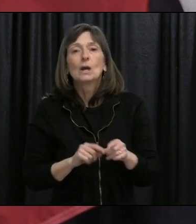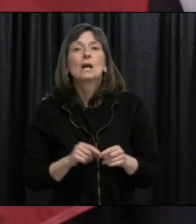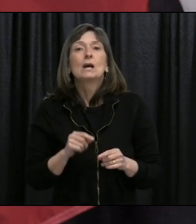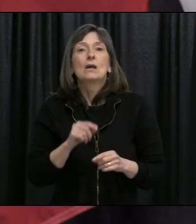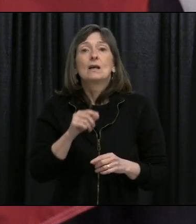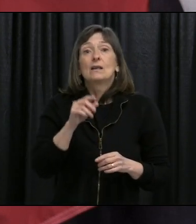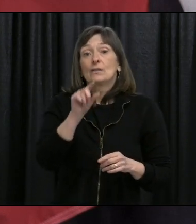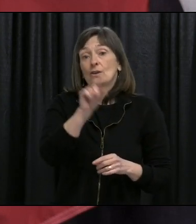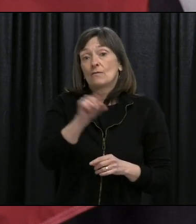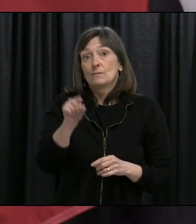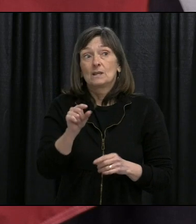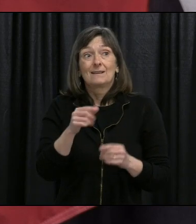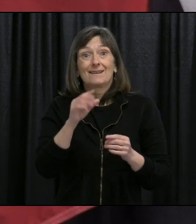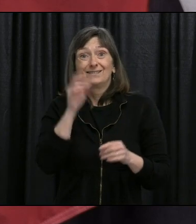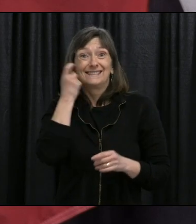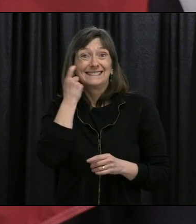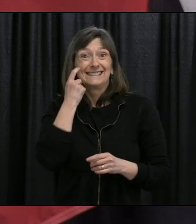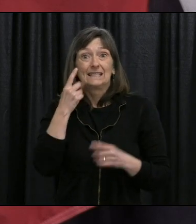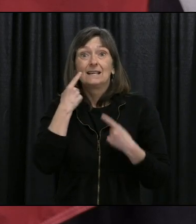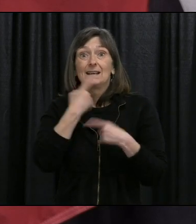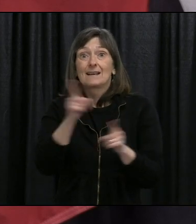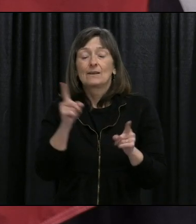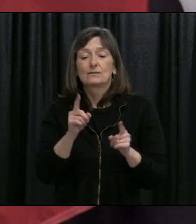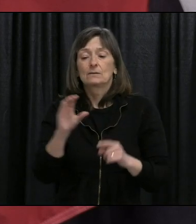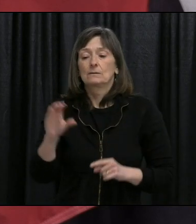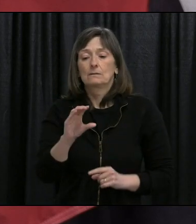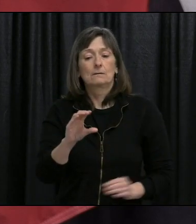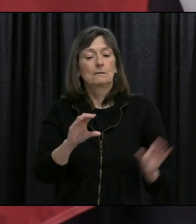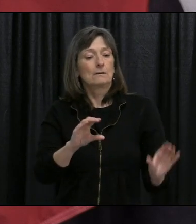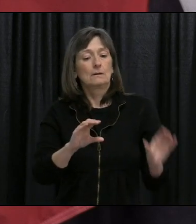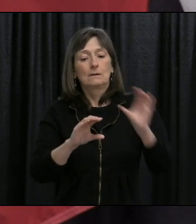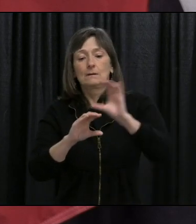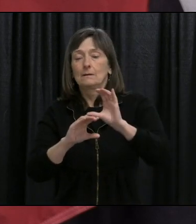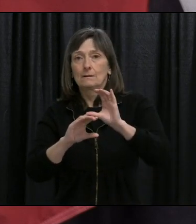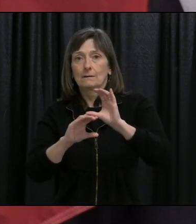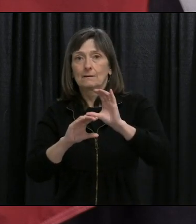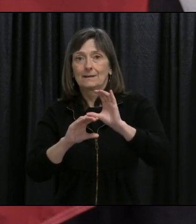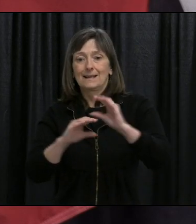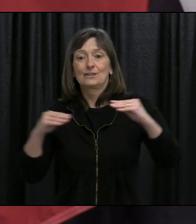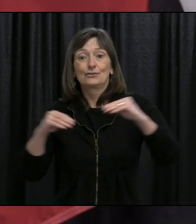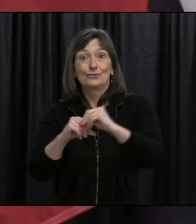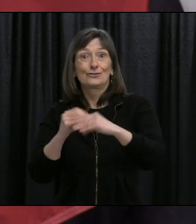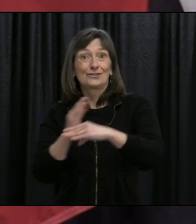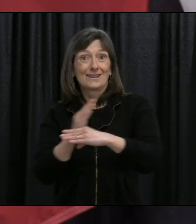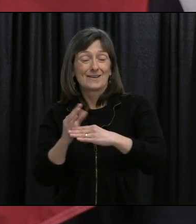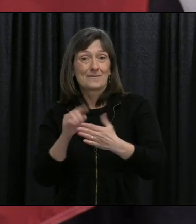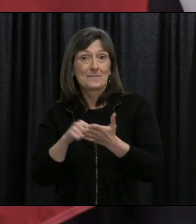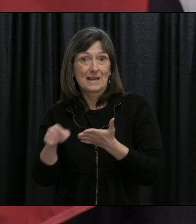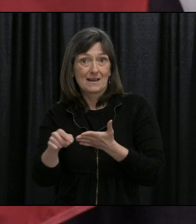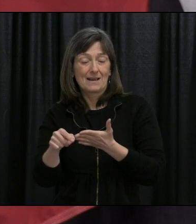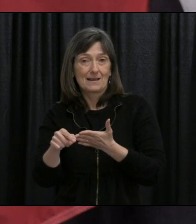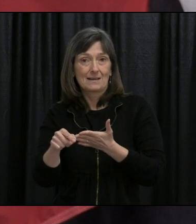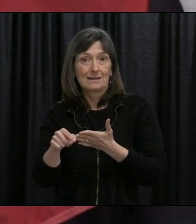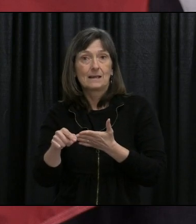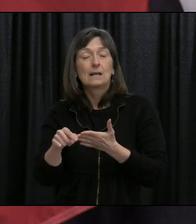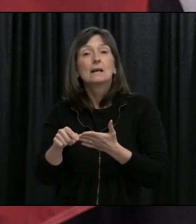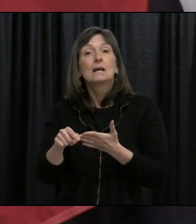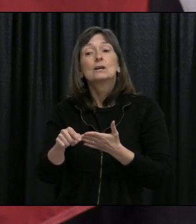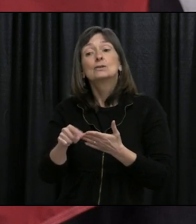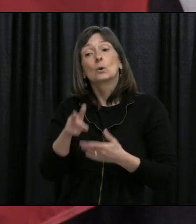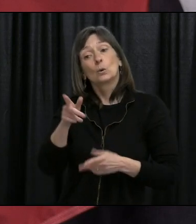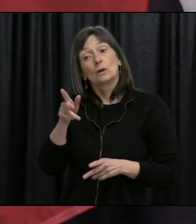is now introducing an additional non-repayable, these are grants, for up to $10,000 for